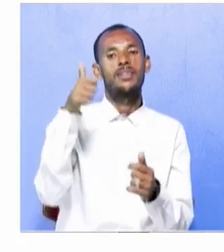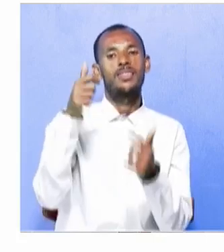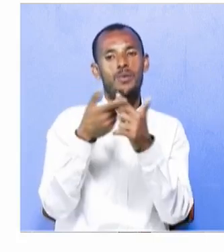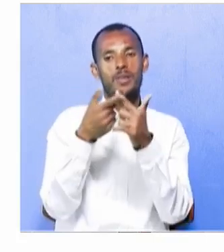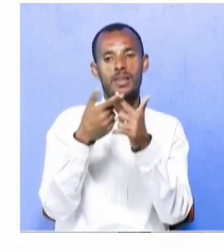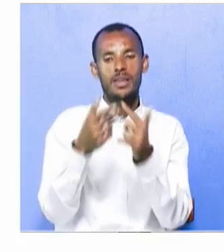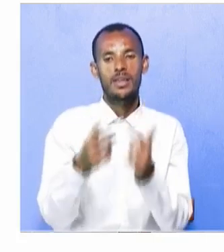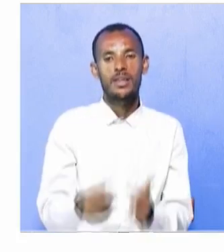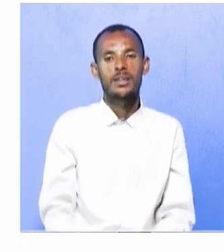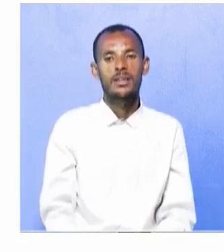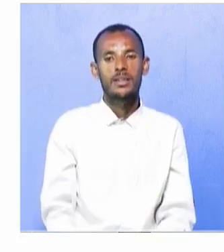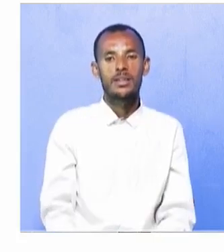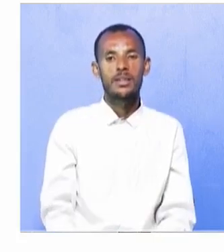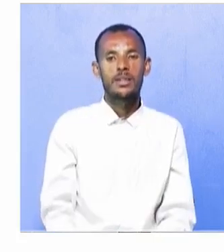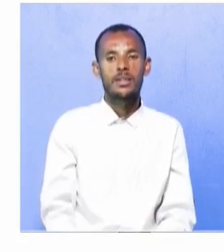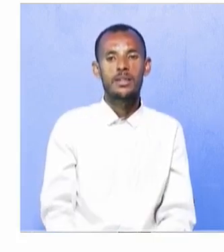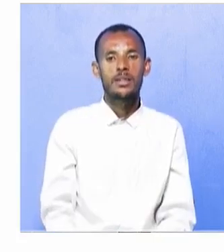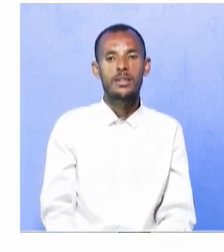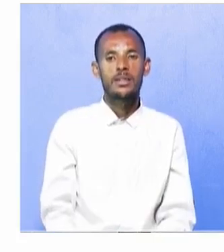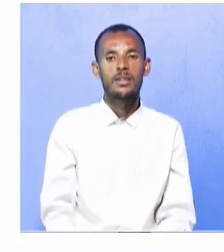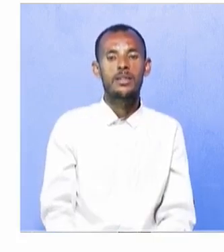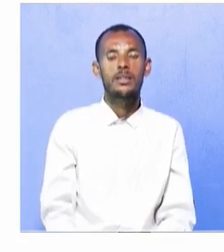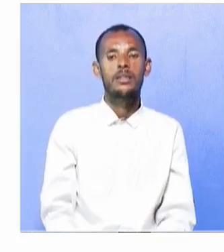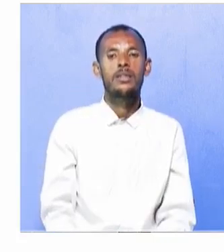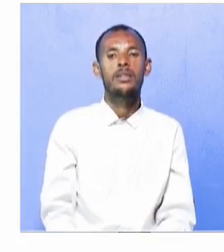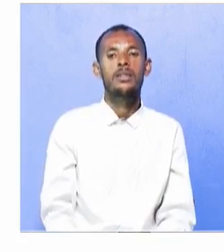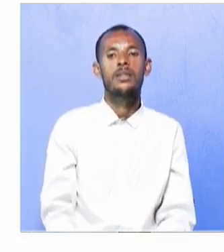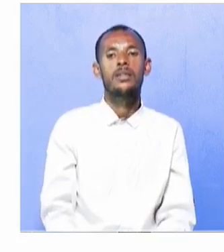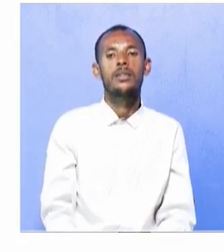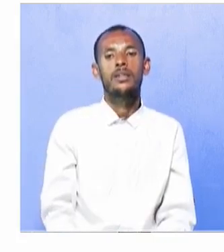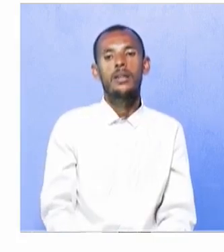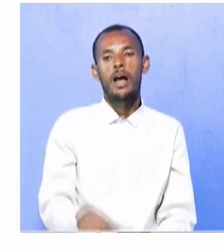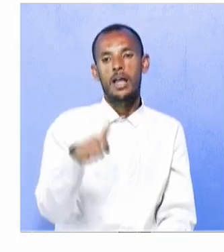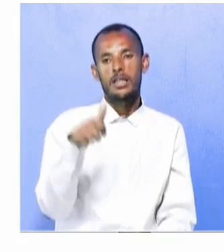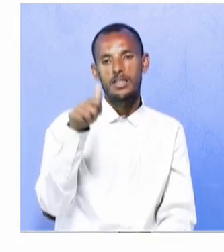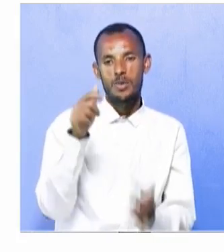quadrilateral with vertices